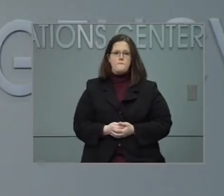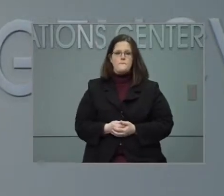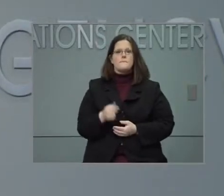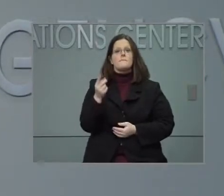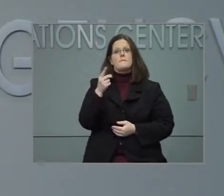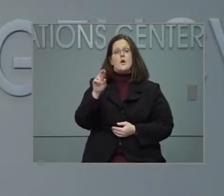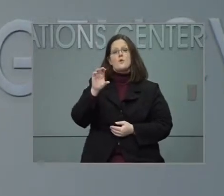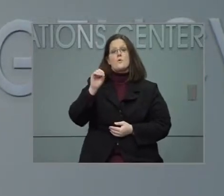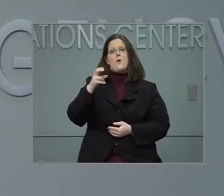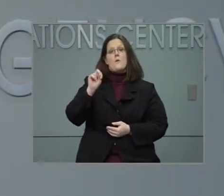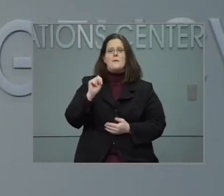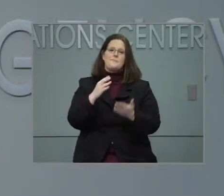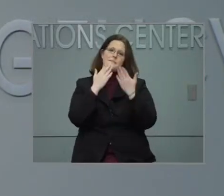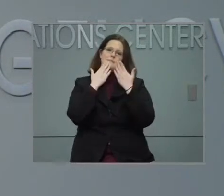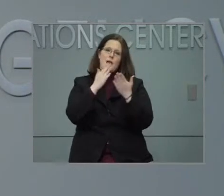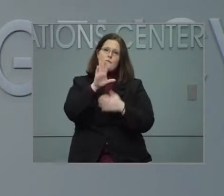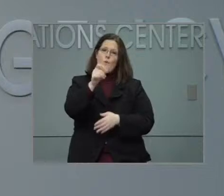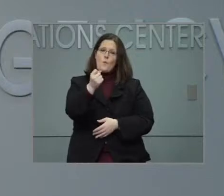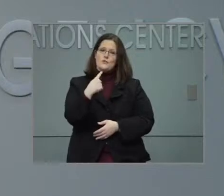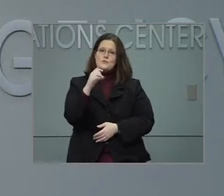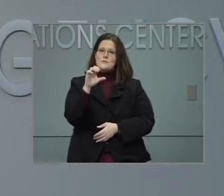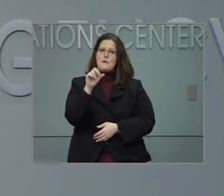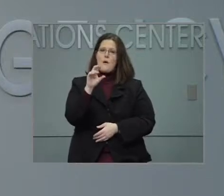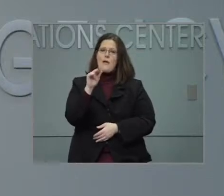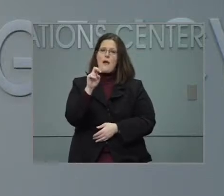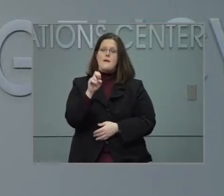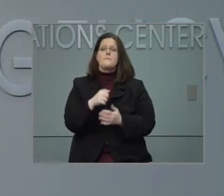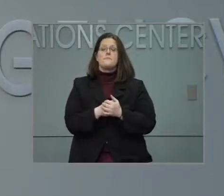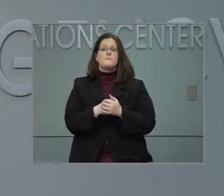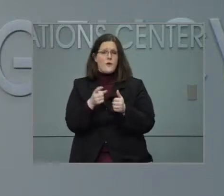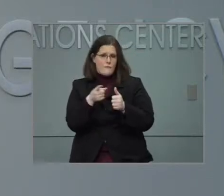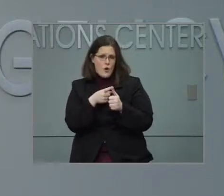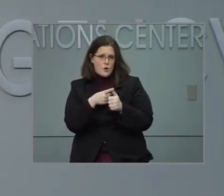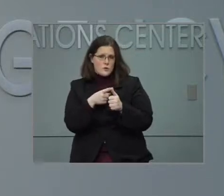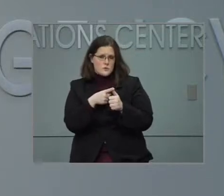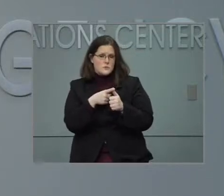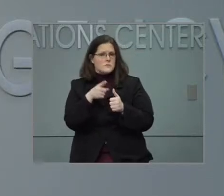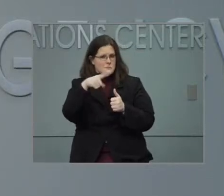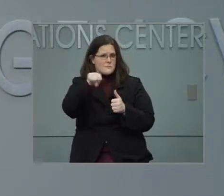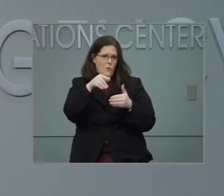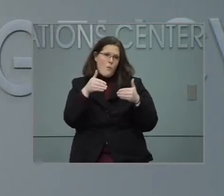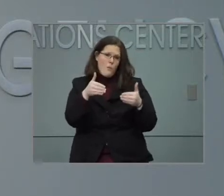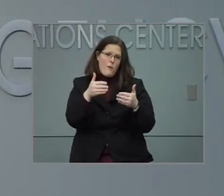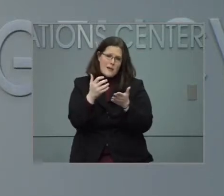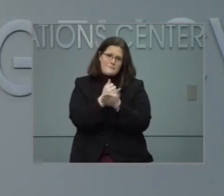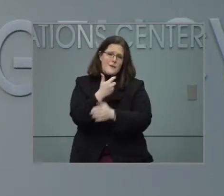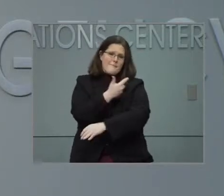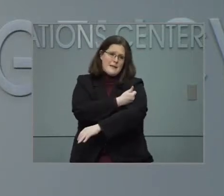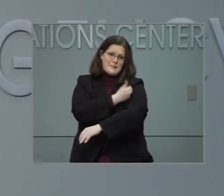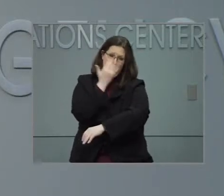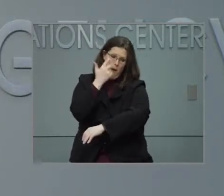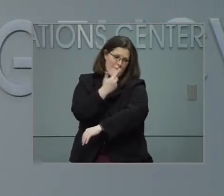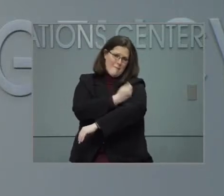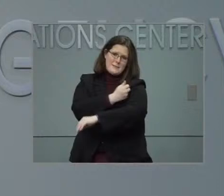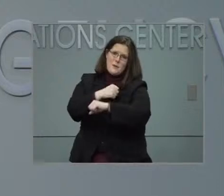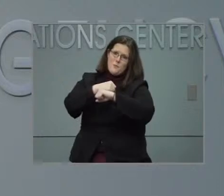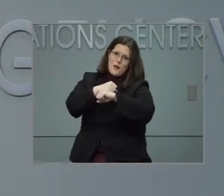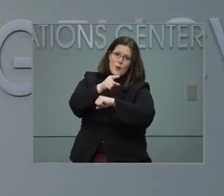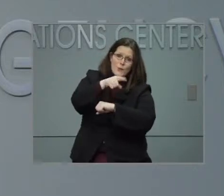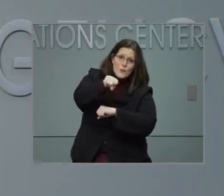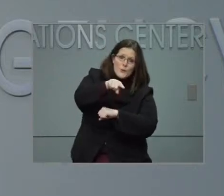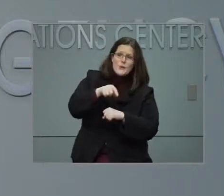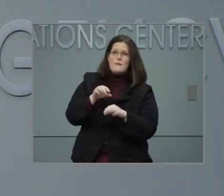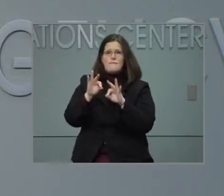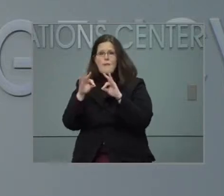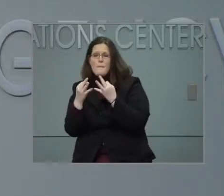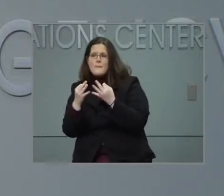Thanks for that question, Caroline. And I hope first and foremost that folks go and get vaccinated, because we know these vaccines protect you, your family, and your